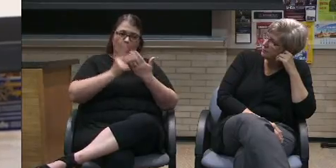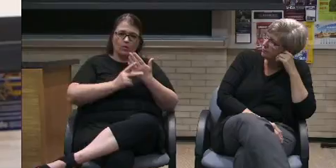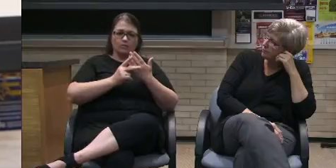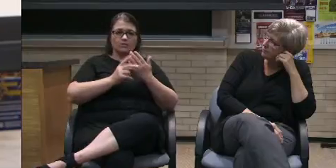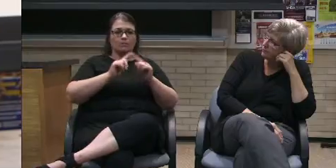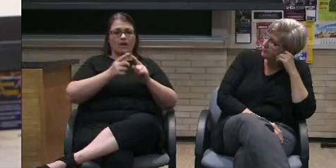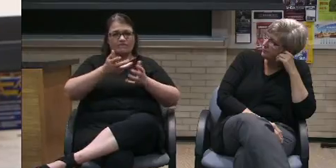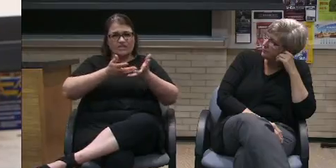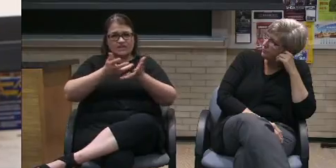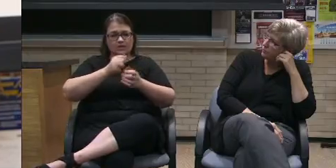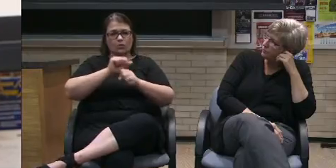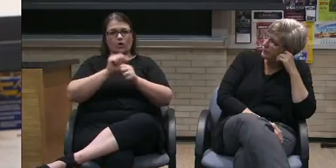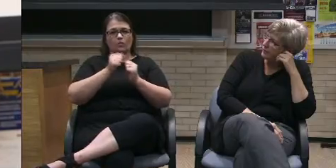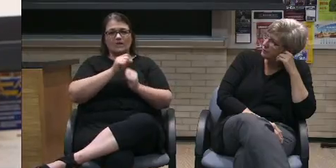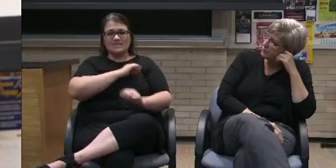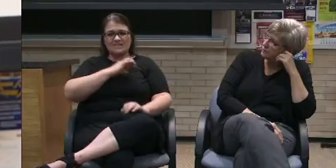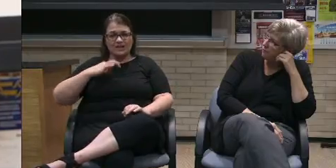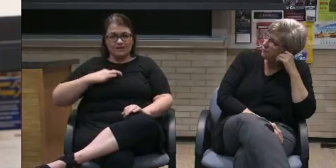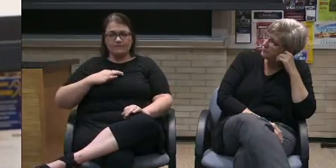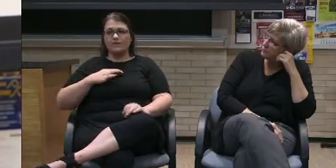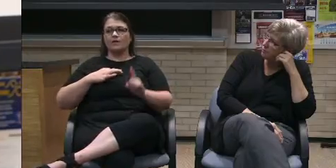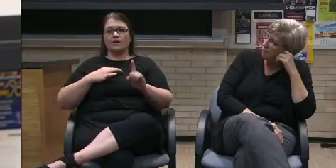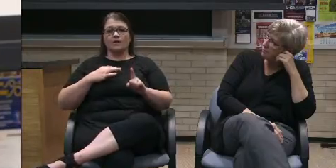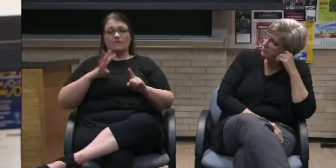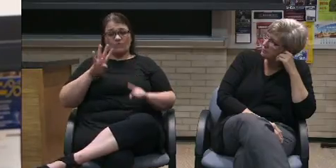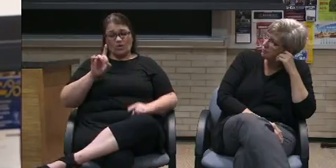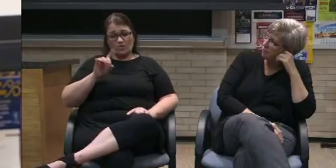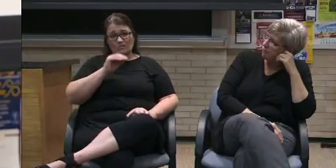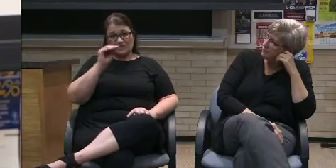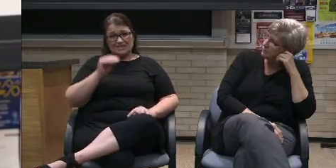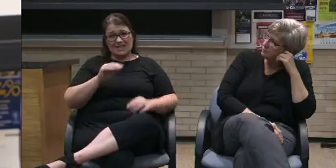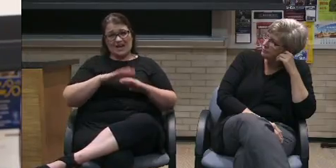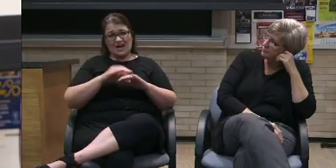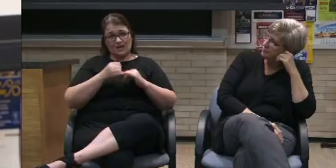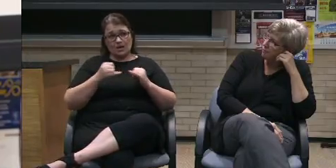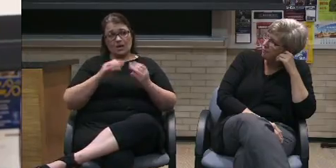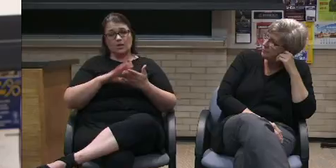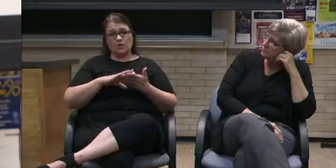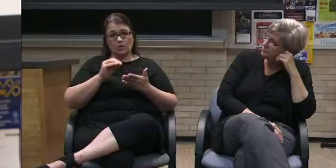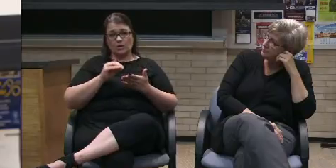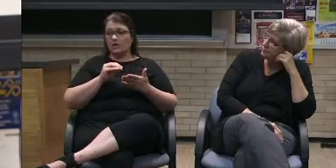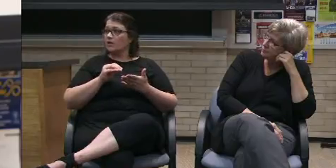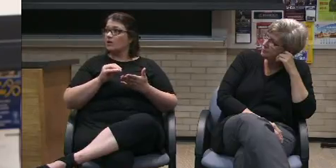we're 41%, and the online learning office, 4 people.